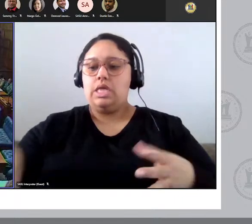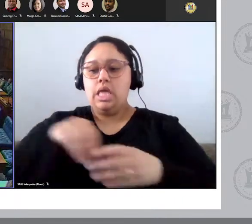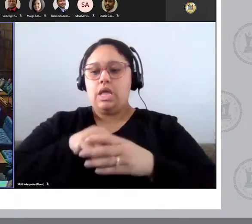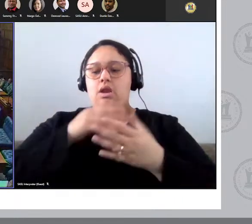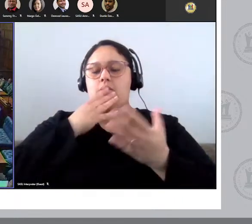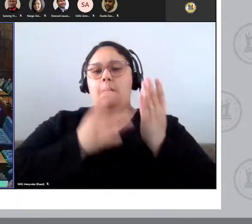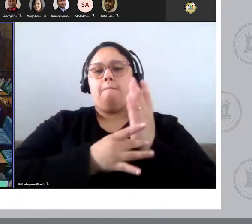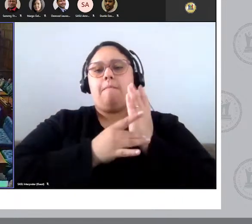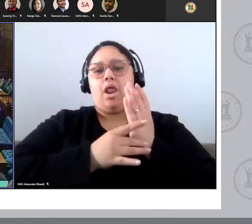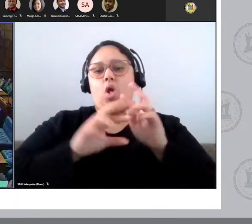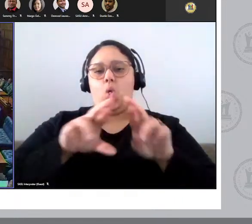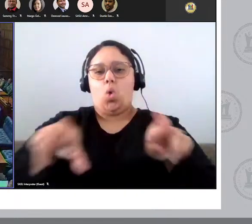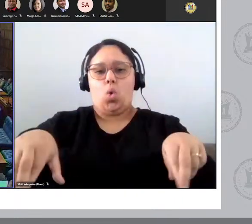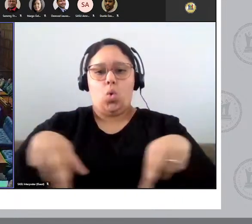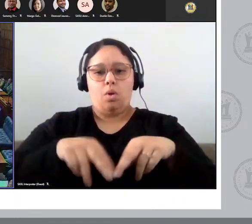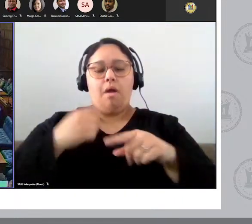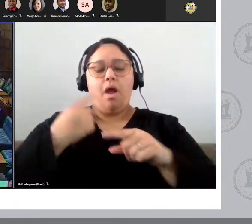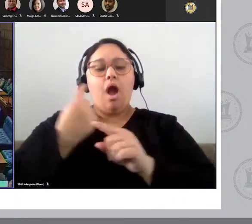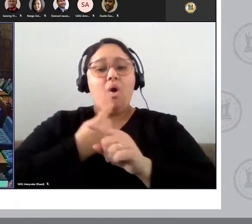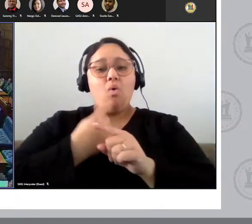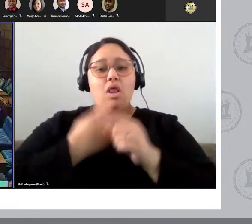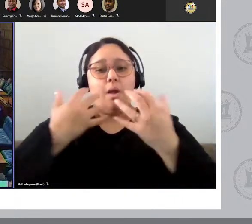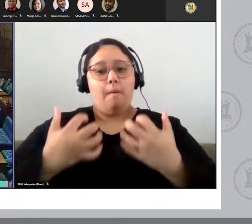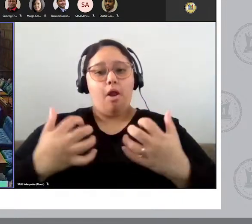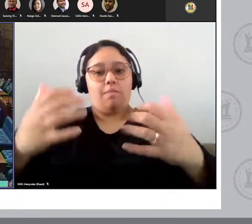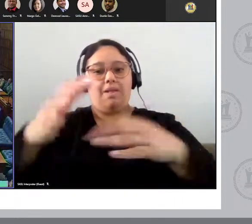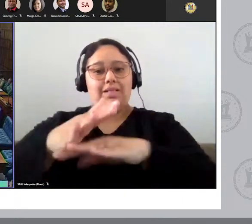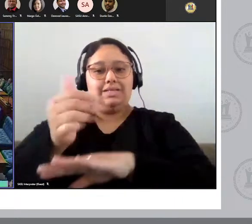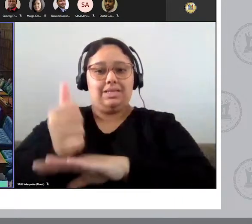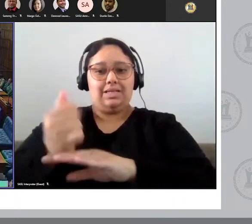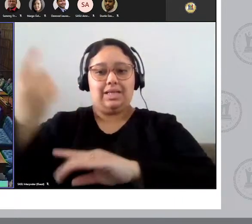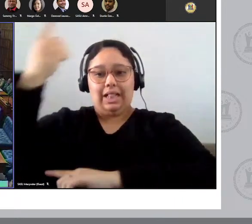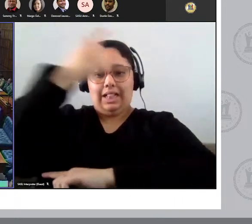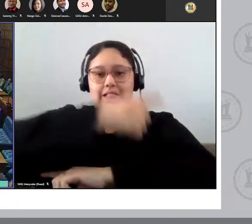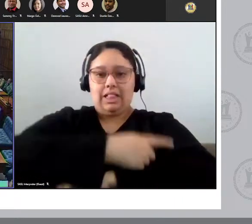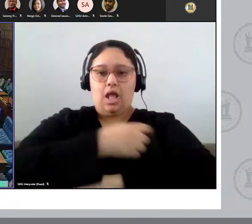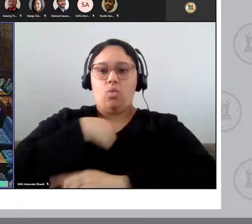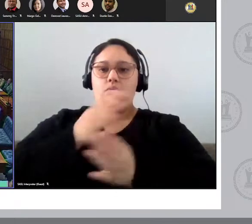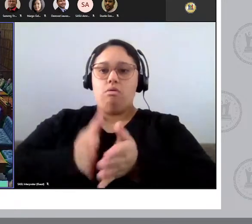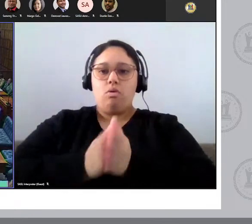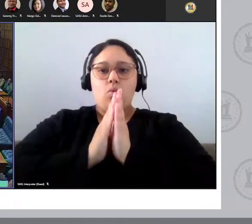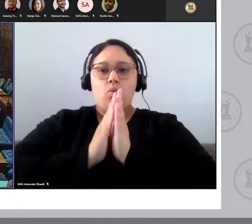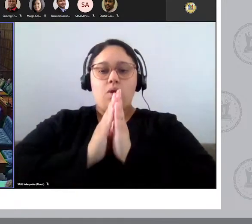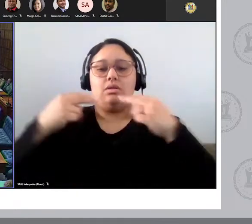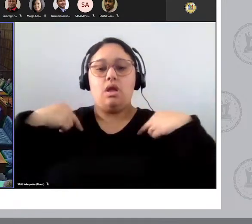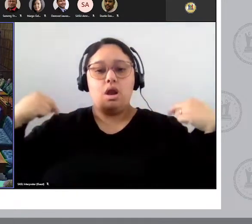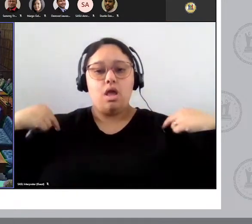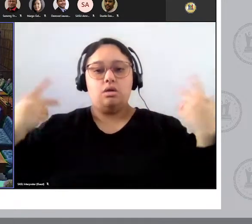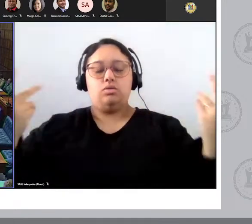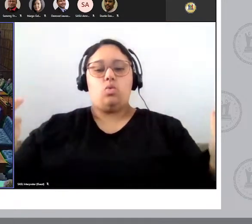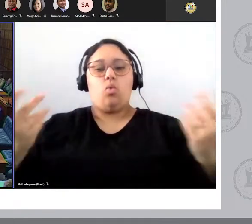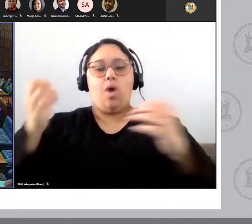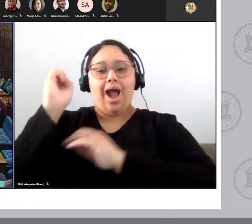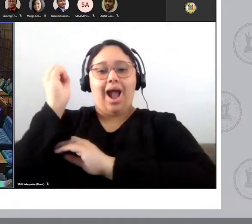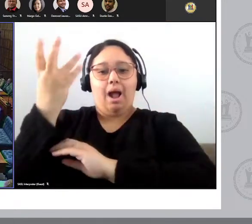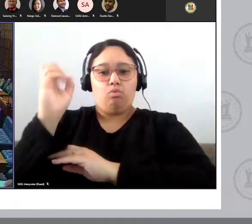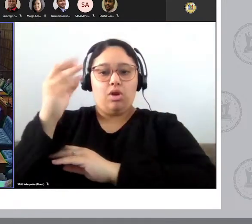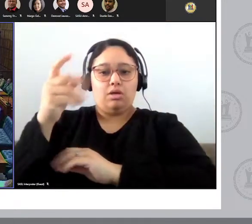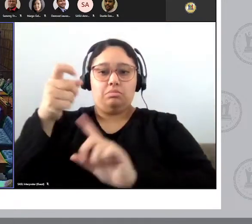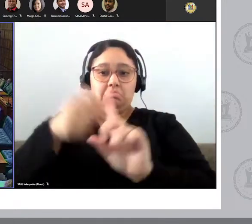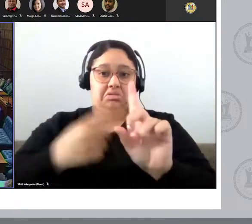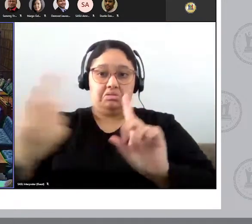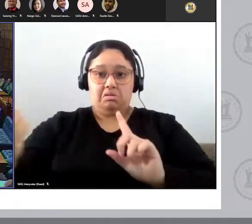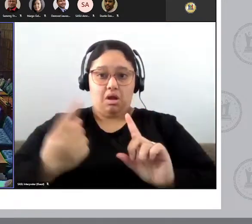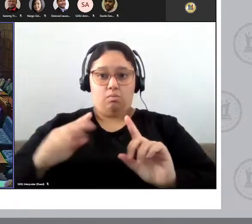parliamentary sittings days do we request a nurse or somebody from ambulance services to be